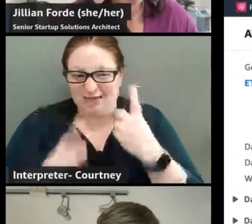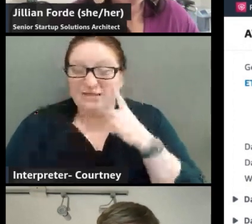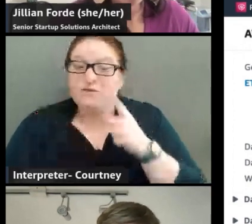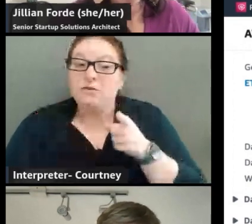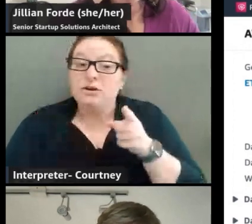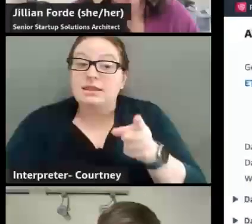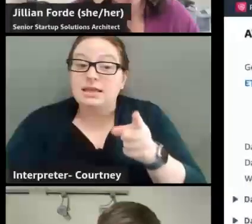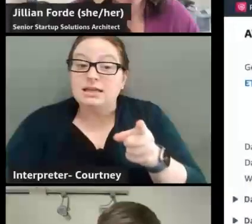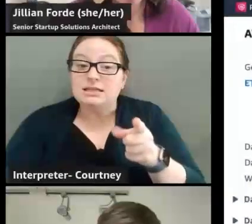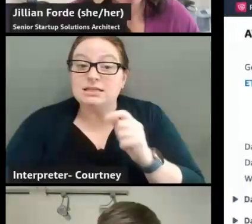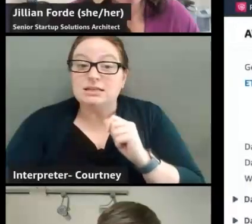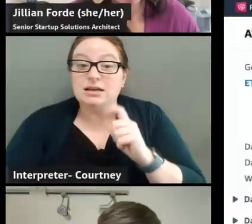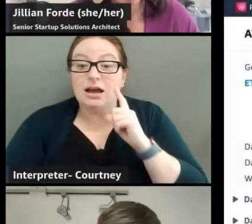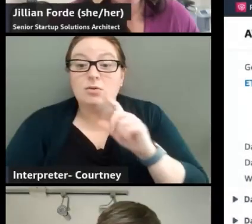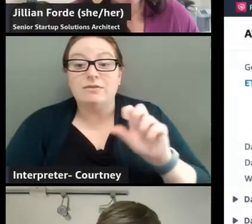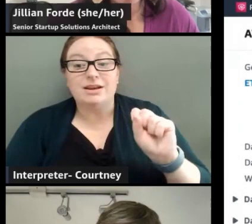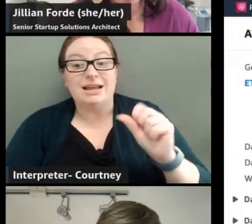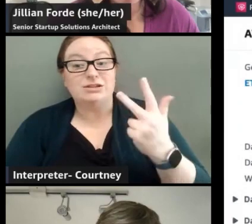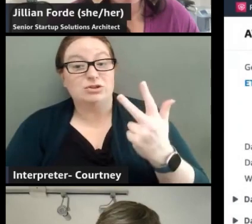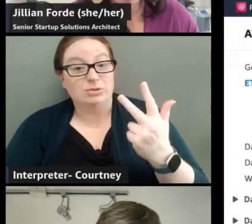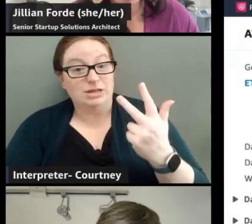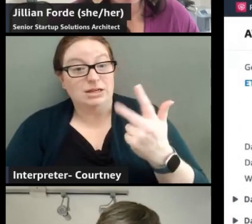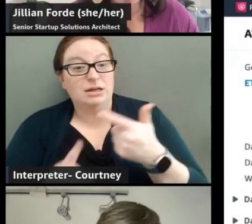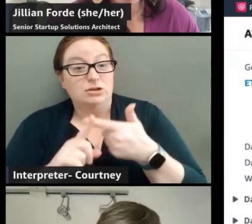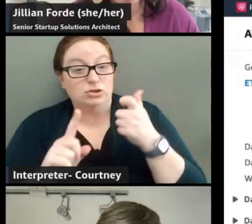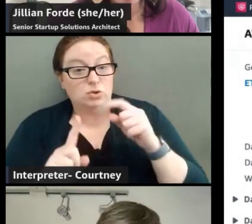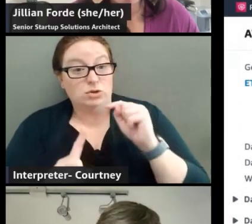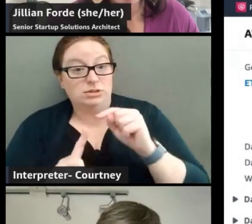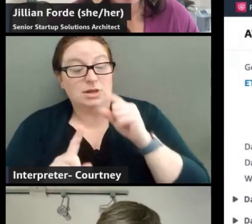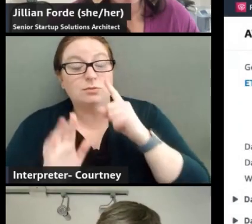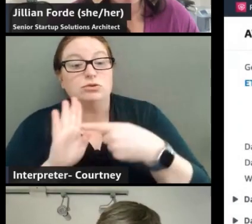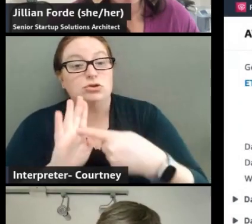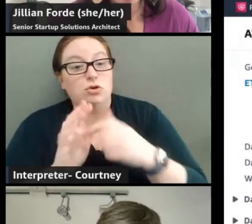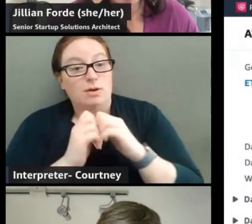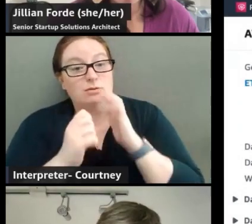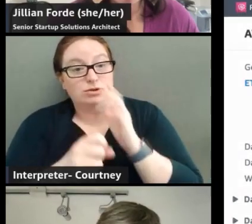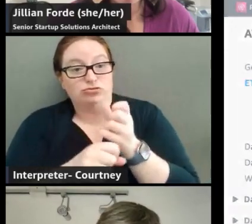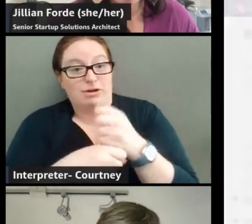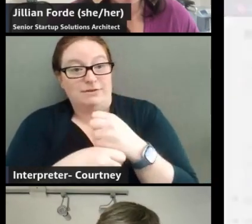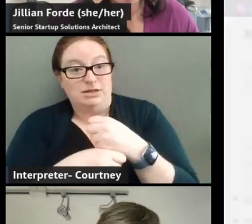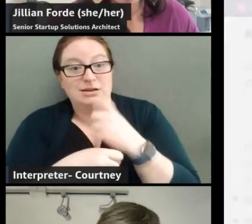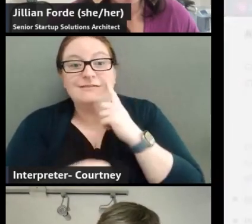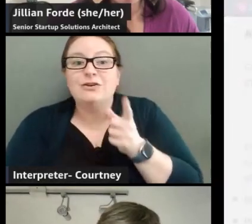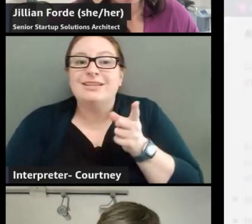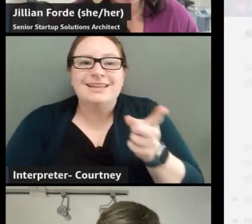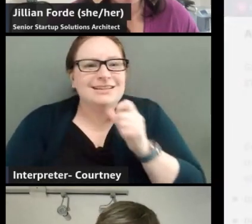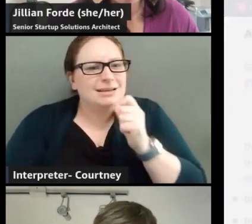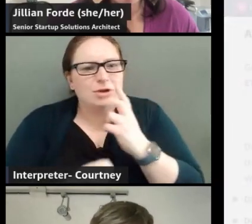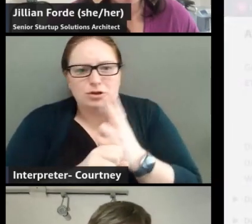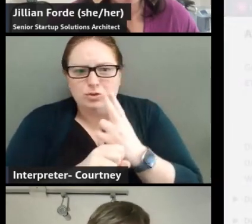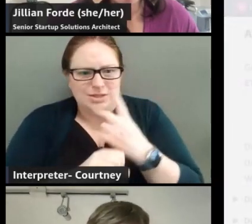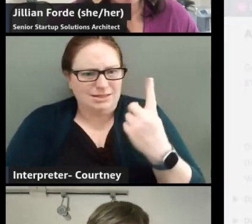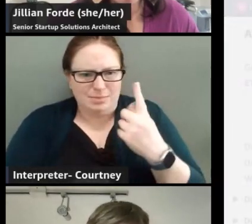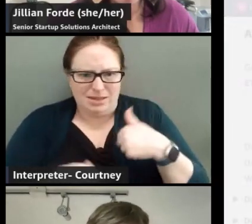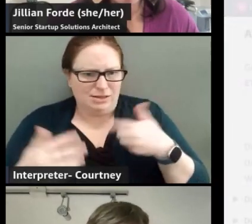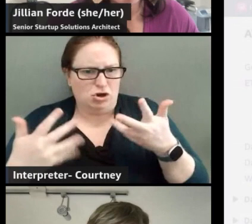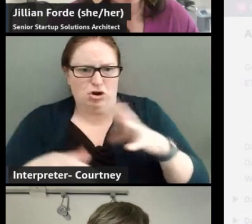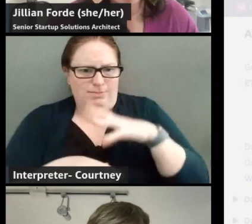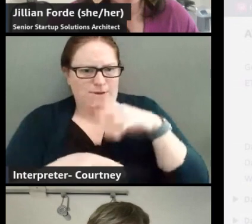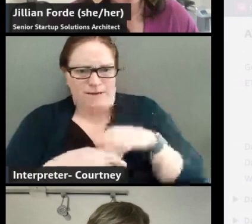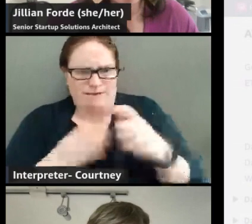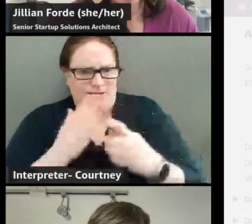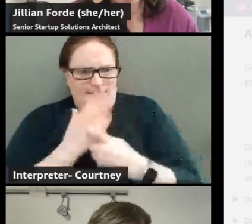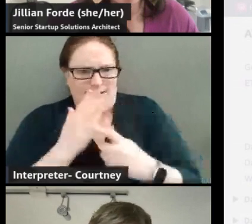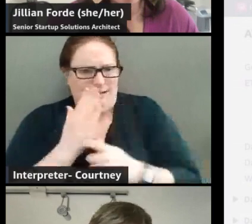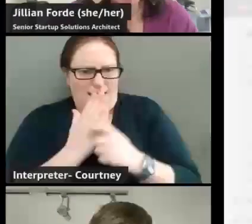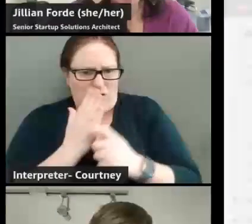an S3 source, and I'll show you just like how these are crafted. In this case, I'm not using something that's already been in the catalog, so I'm just going to go